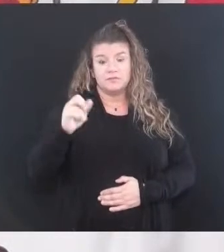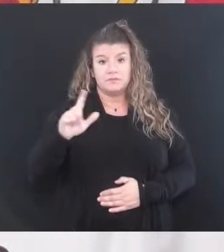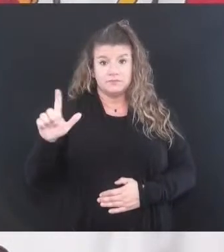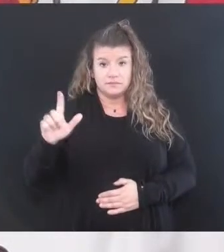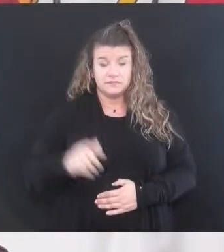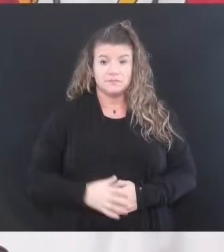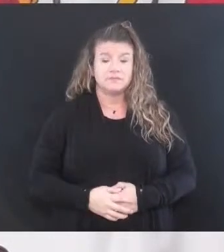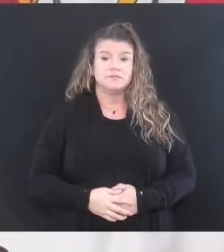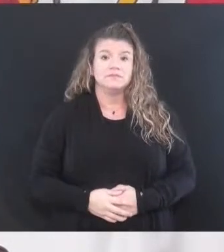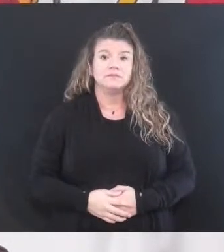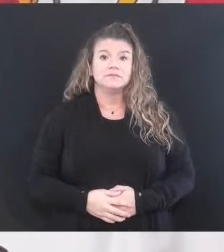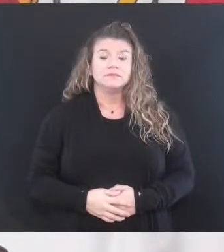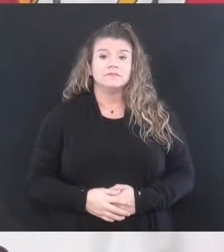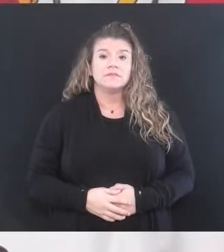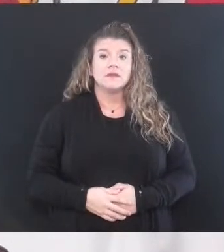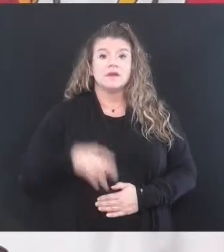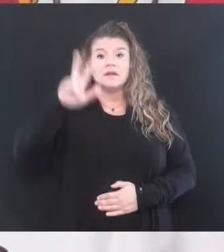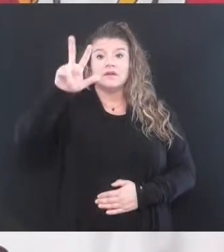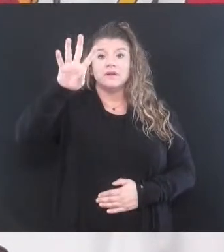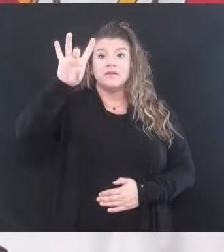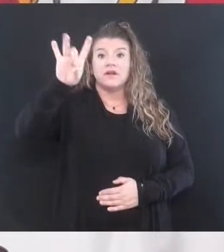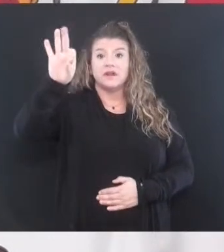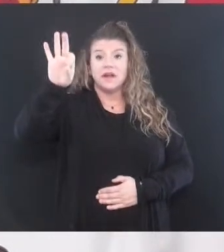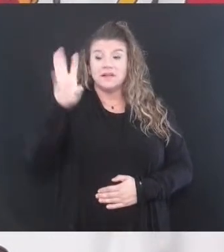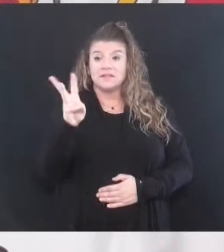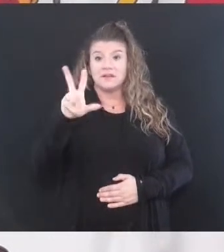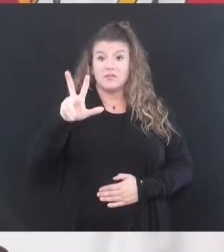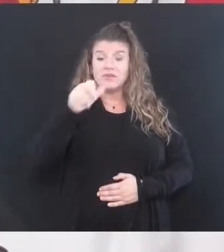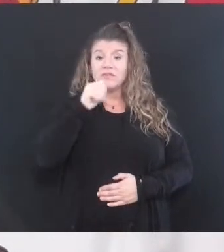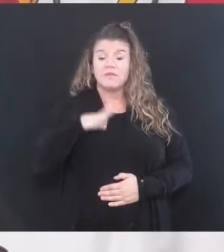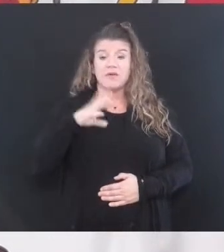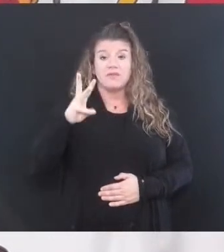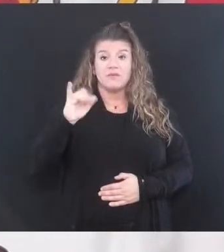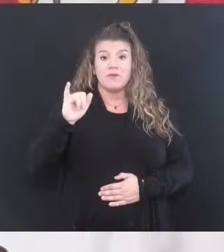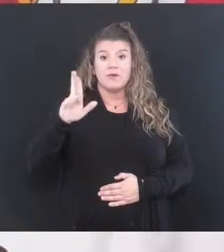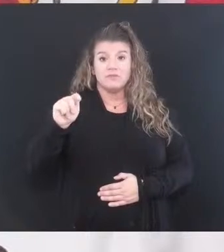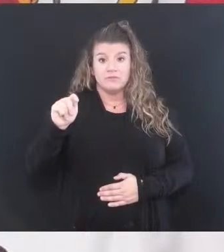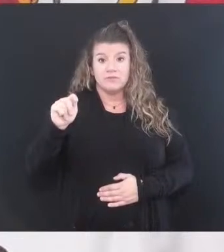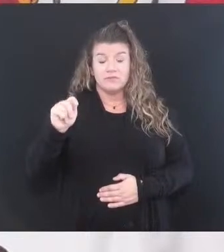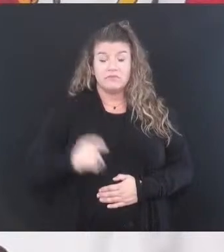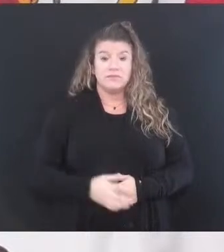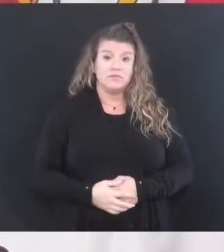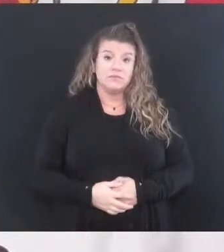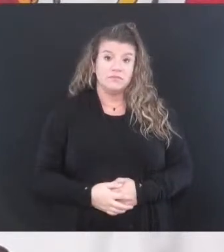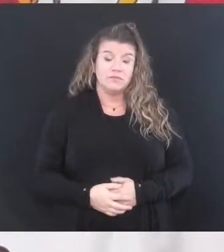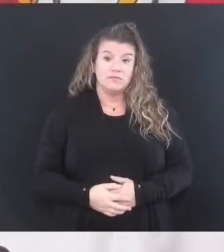Our 3,489th death, a 63-year-old female from Worth County.